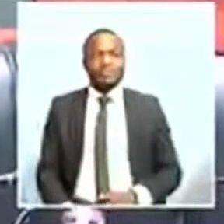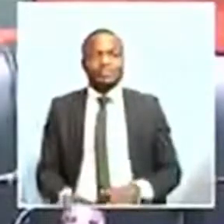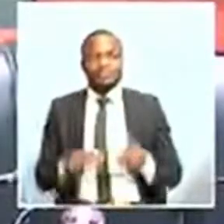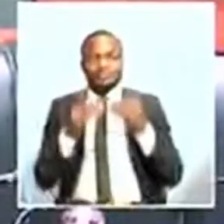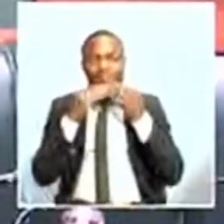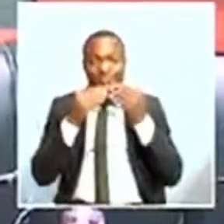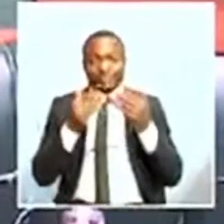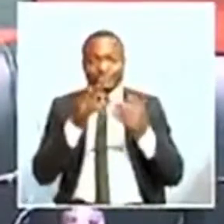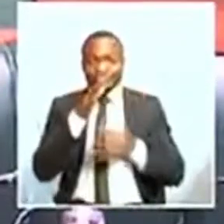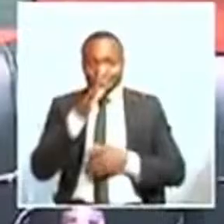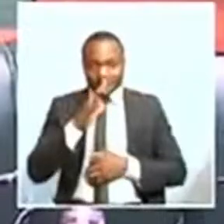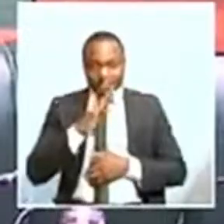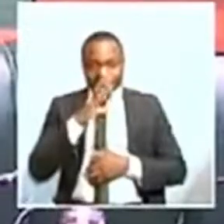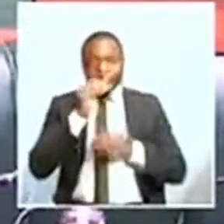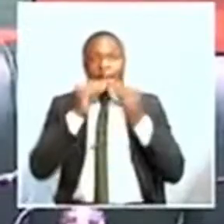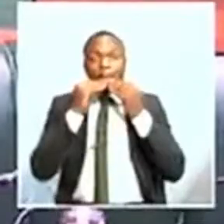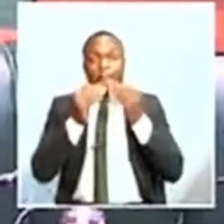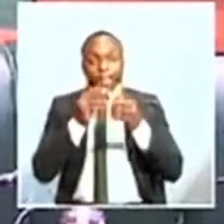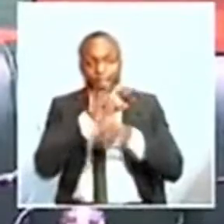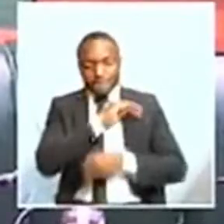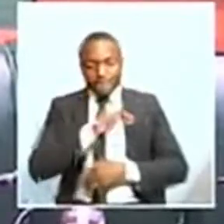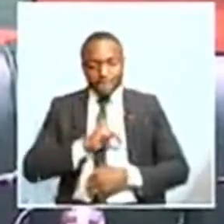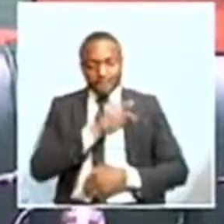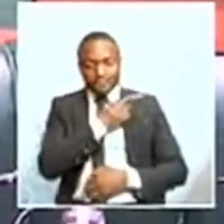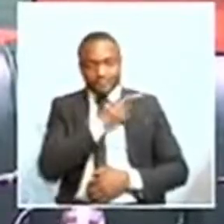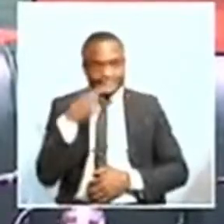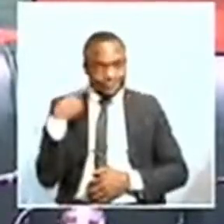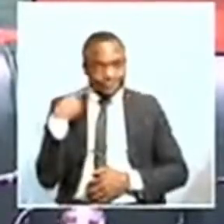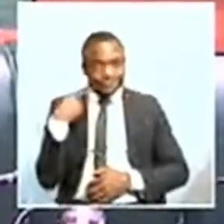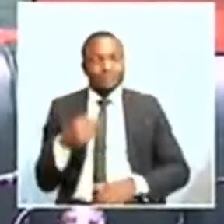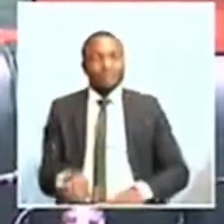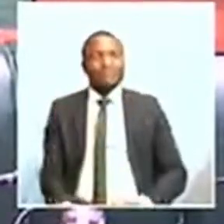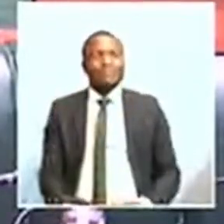Thank you, Madam Speaker, and thank you, Member of Parliament for Bwana Mkubwa.